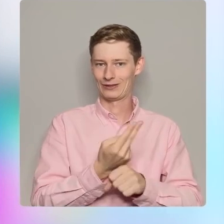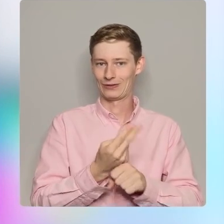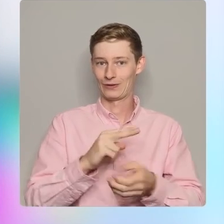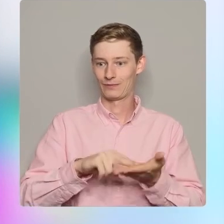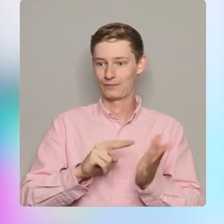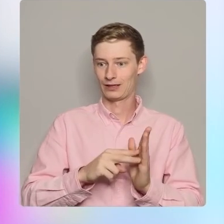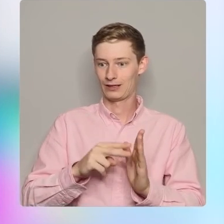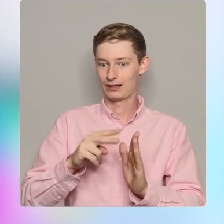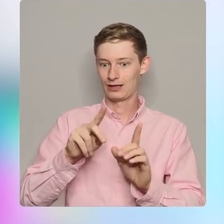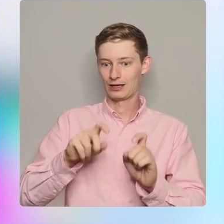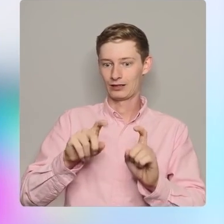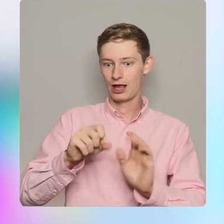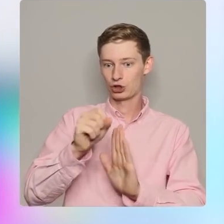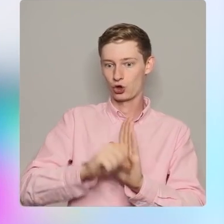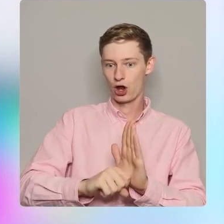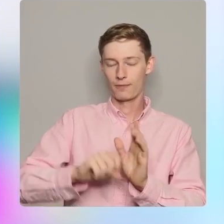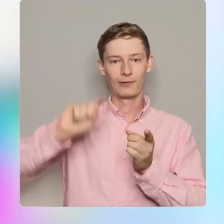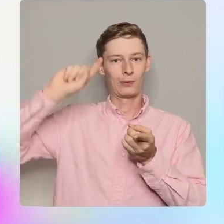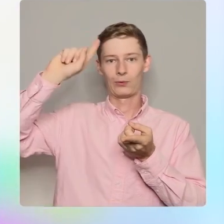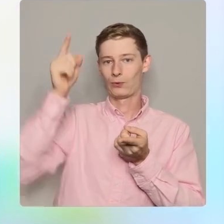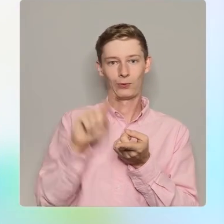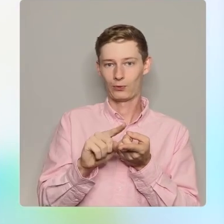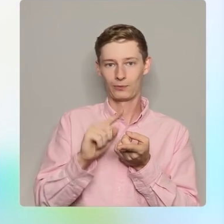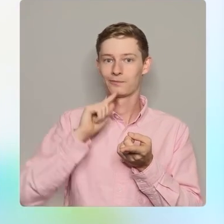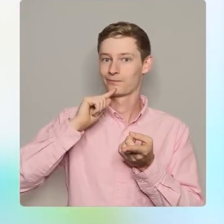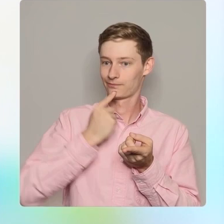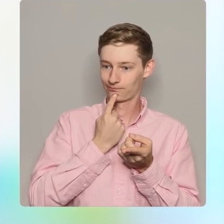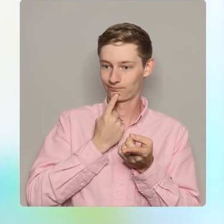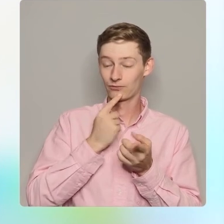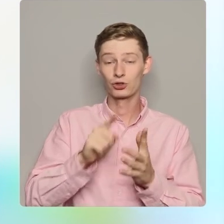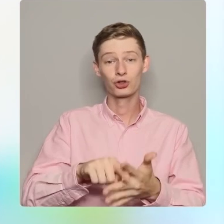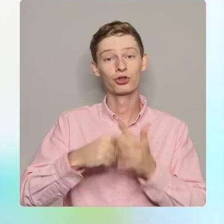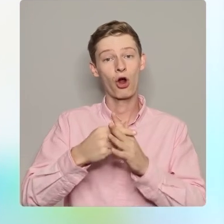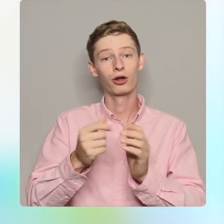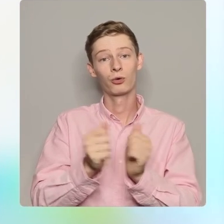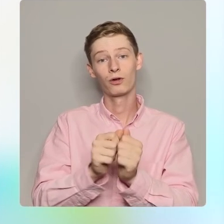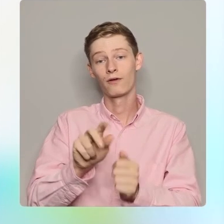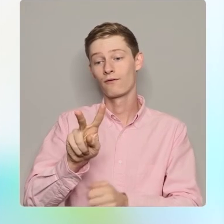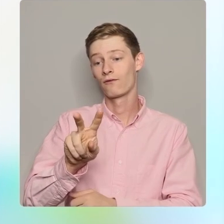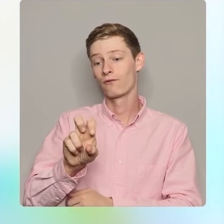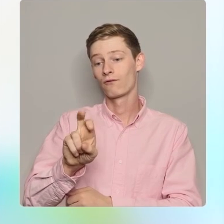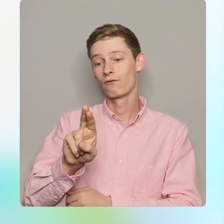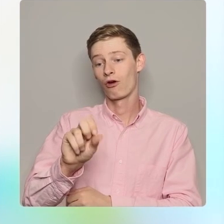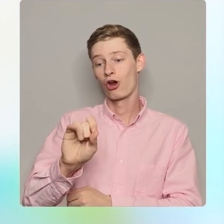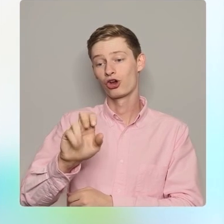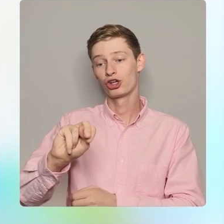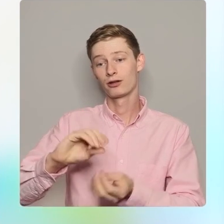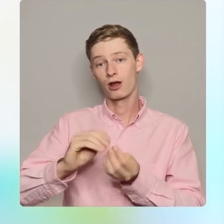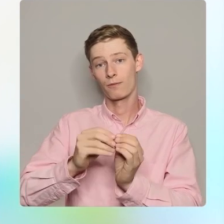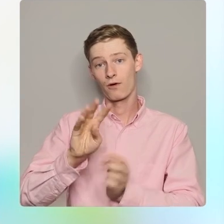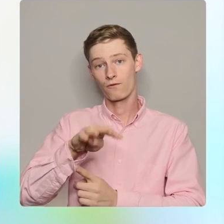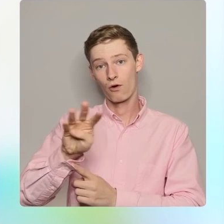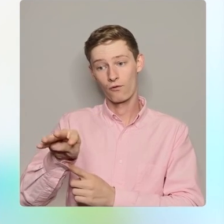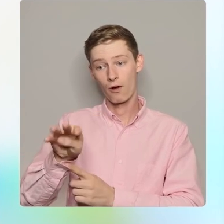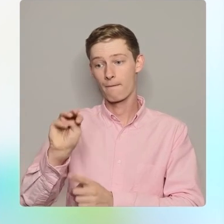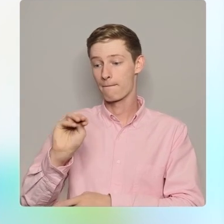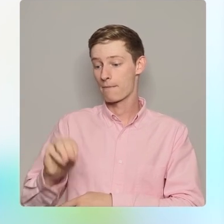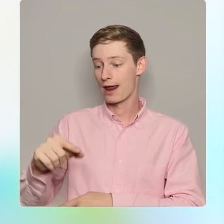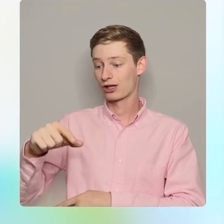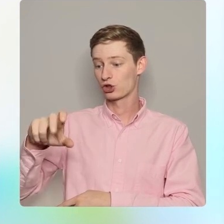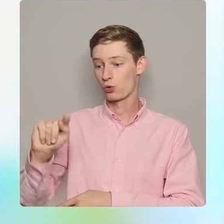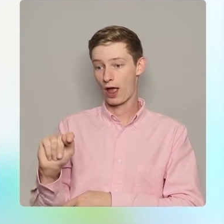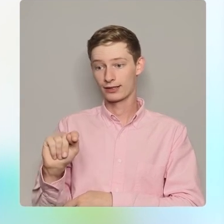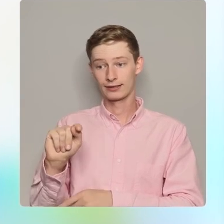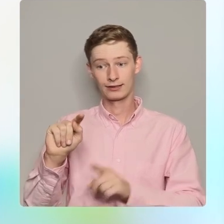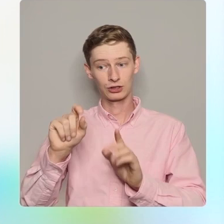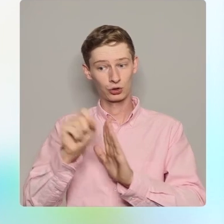lab. No need to drive across town anymore. Furthermore, since the commands are well documented